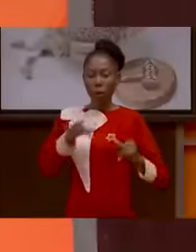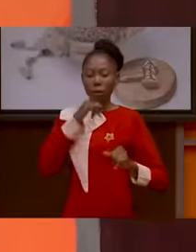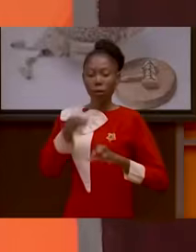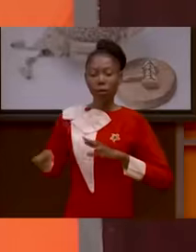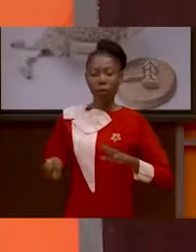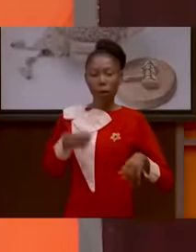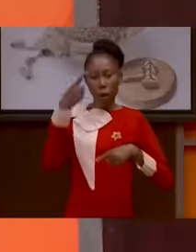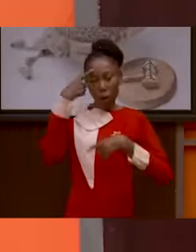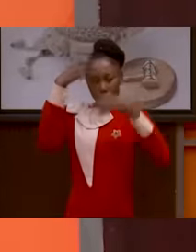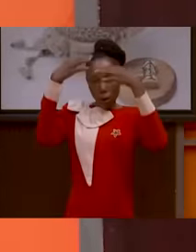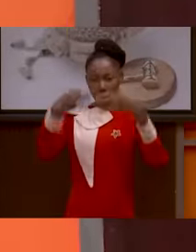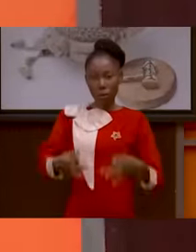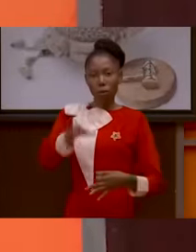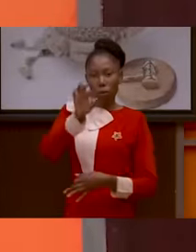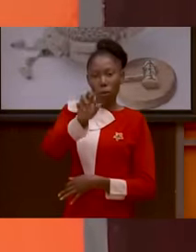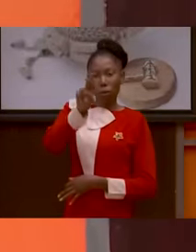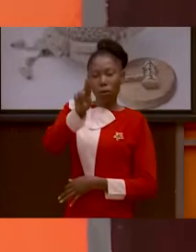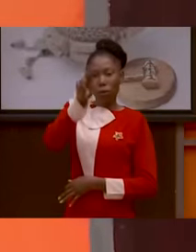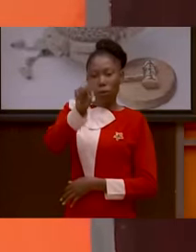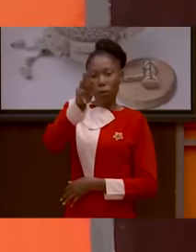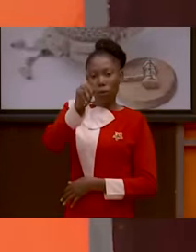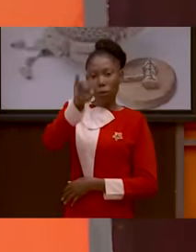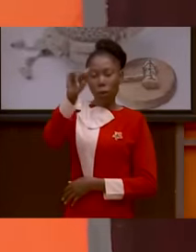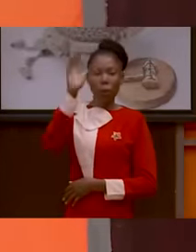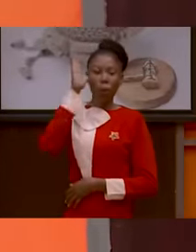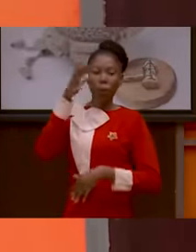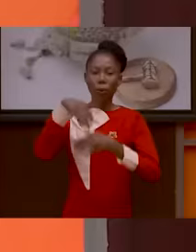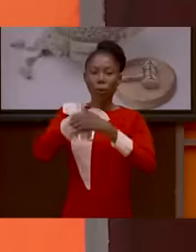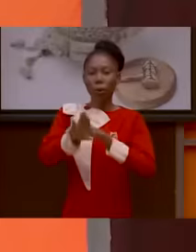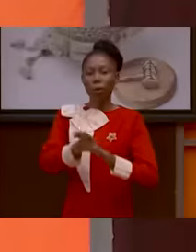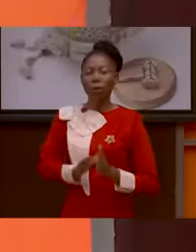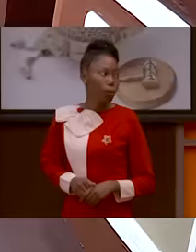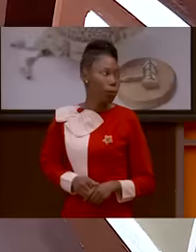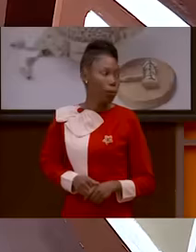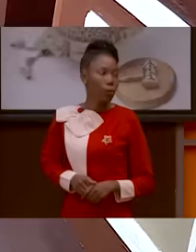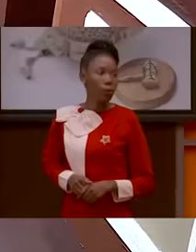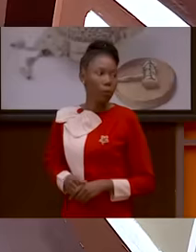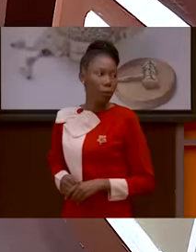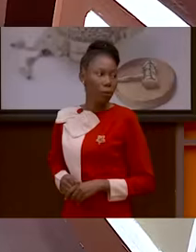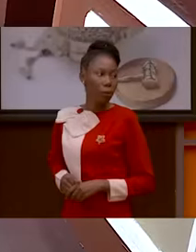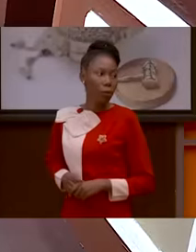Court in session. Honorable Judge Fumi Asaolu presiding.